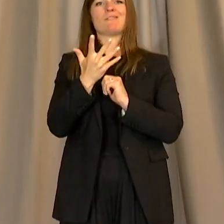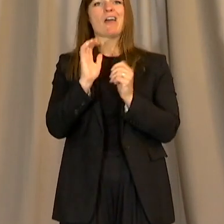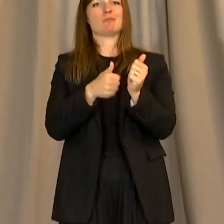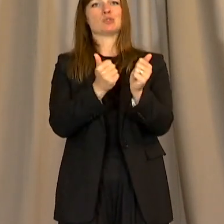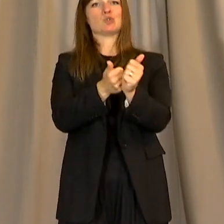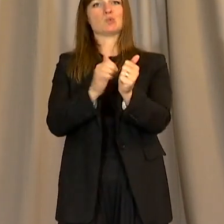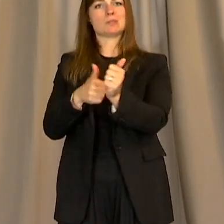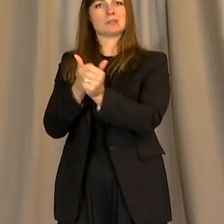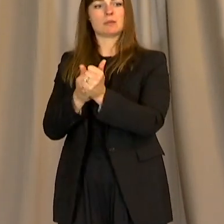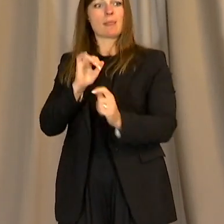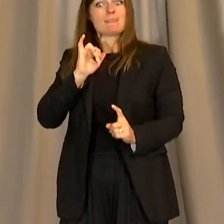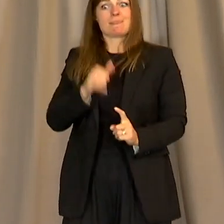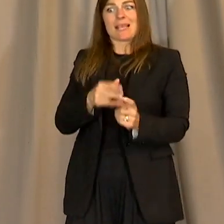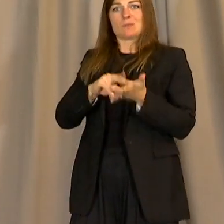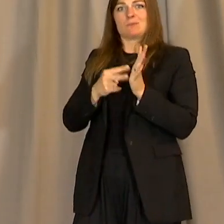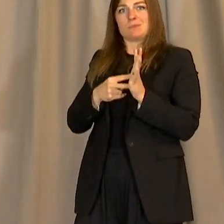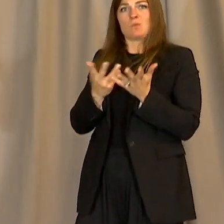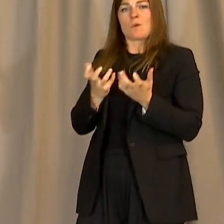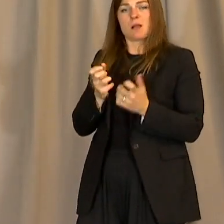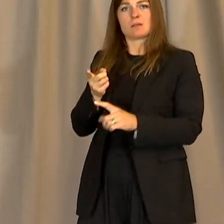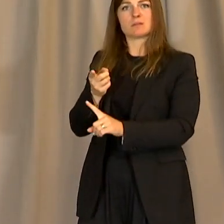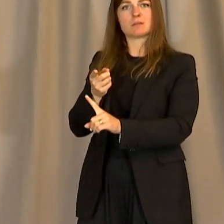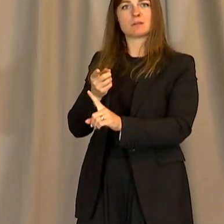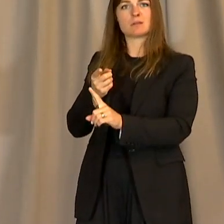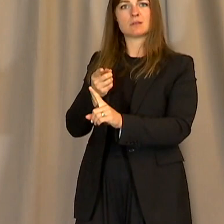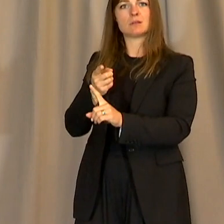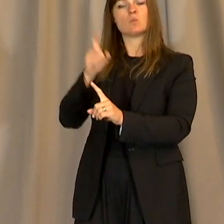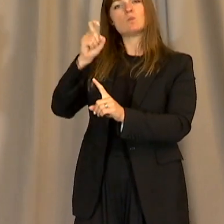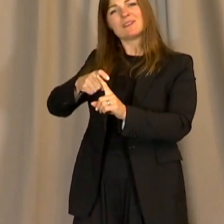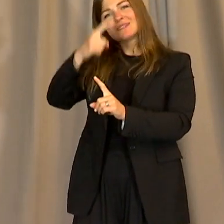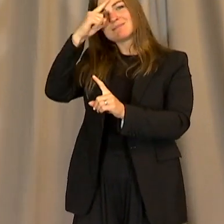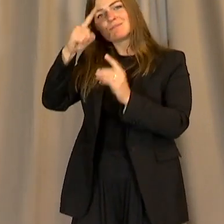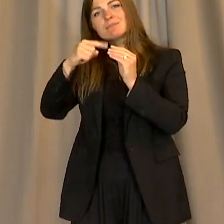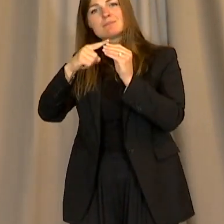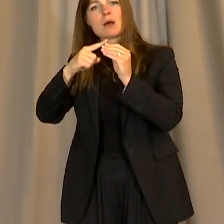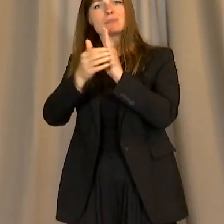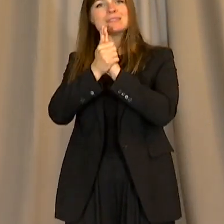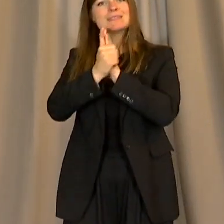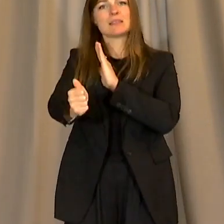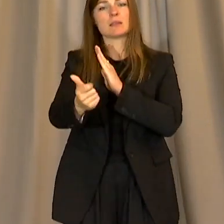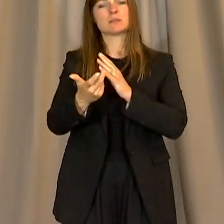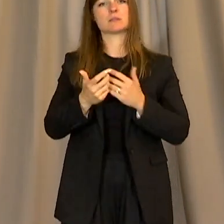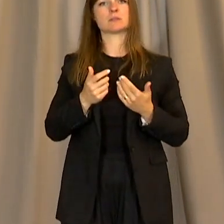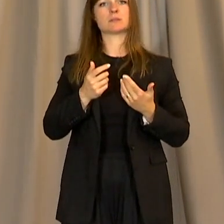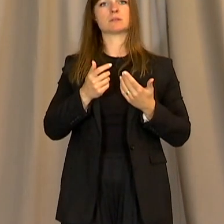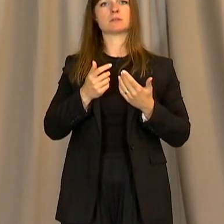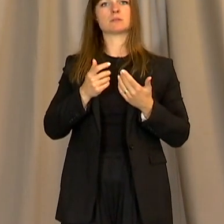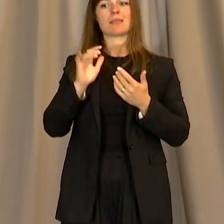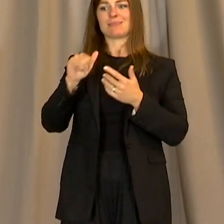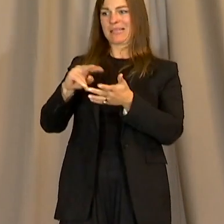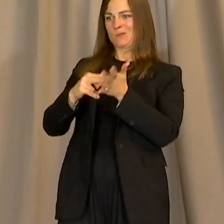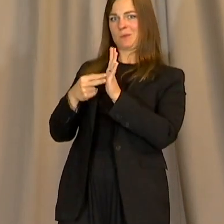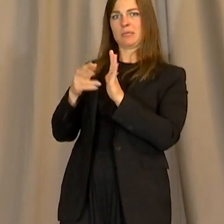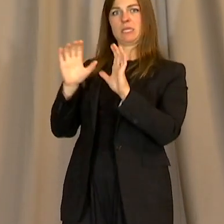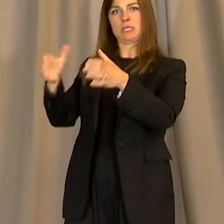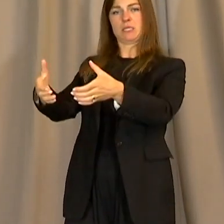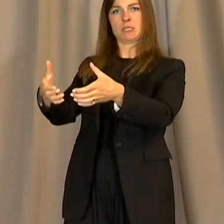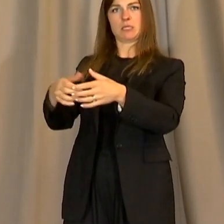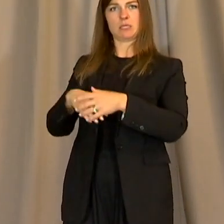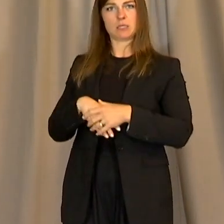that's what we're pursuing, is really thinking about the skills that we're talking about, those things. And